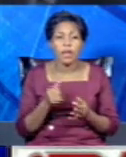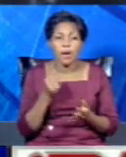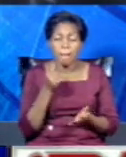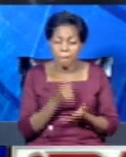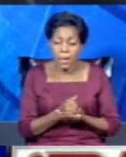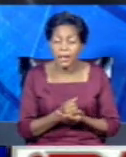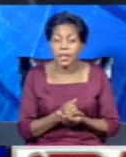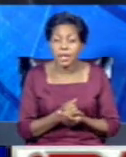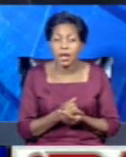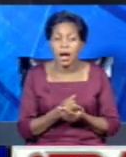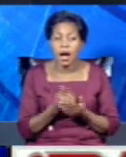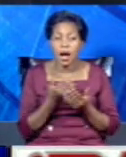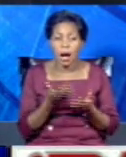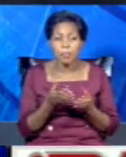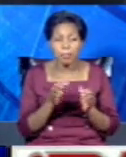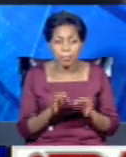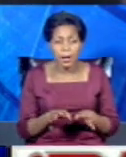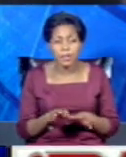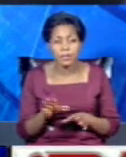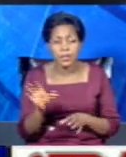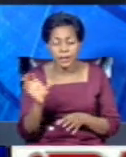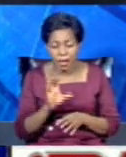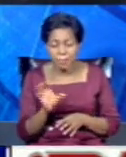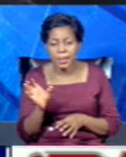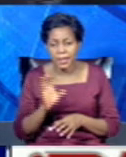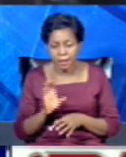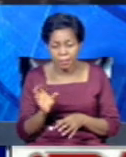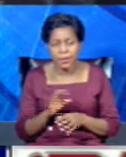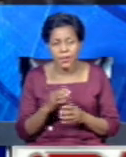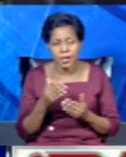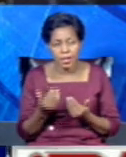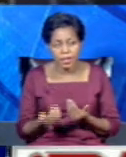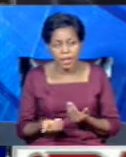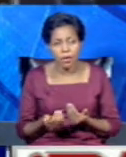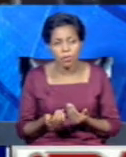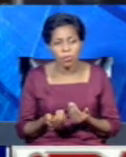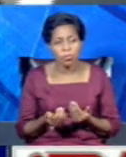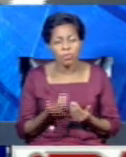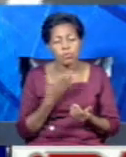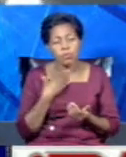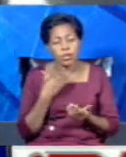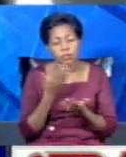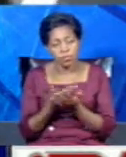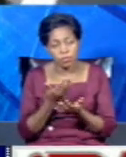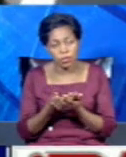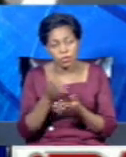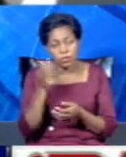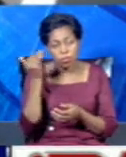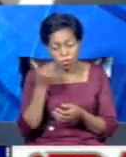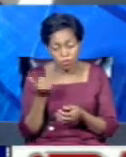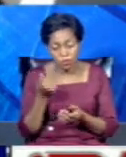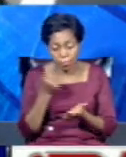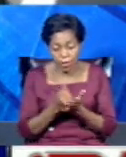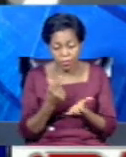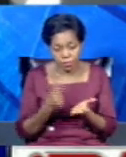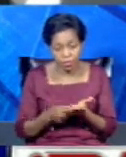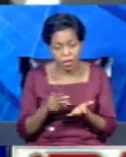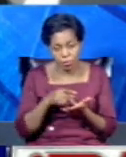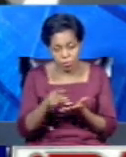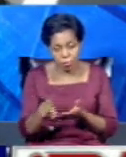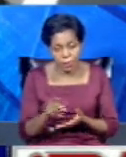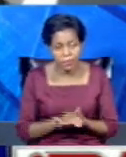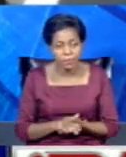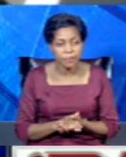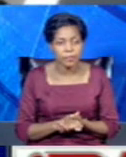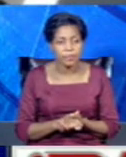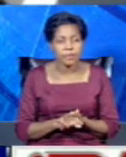deliberately. Complete contempt of court. And now it's a further contempt of court. To pay the costs in